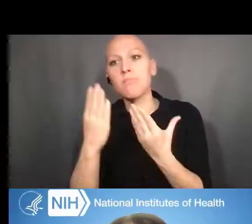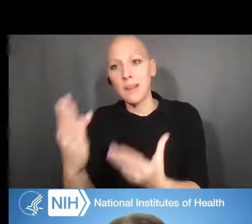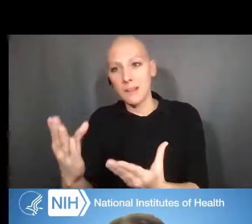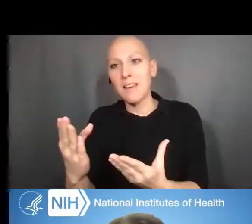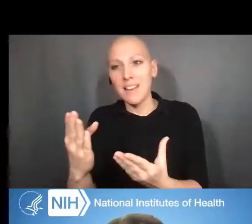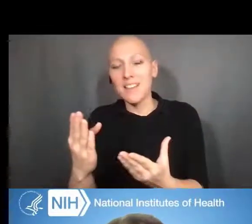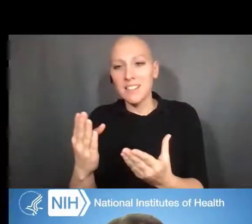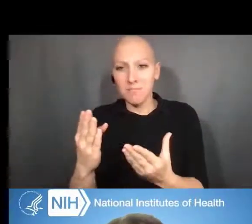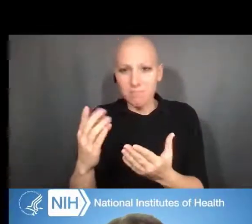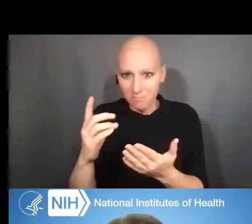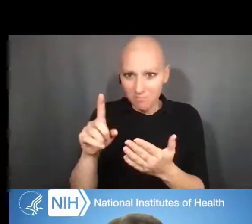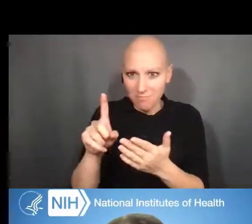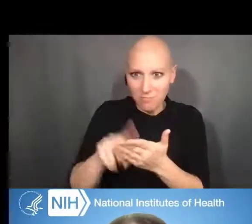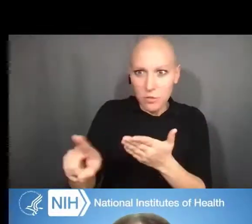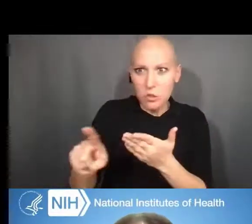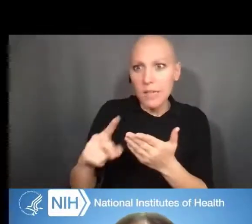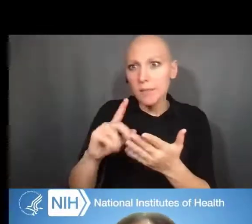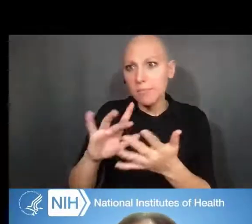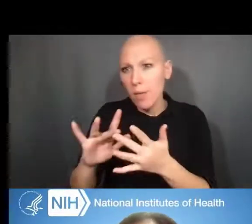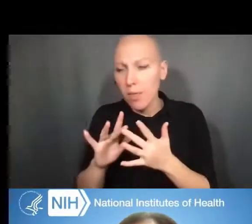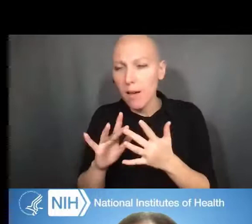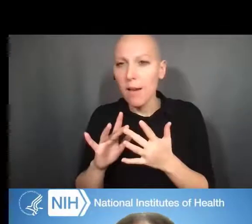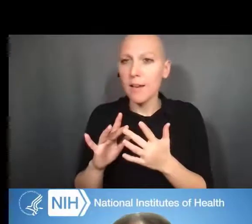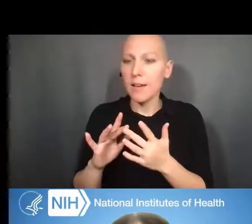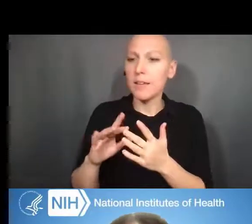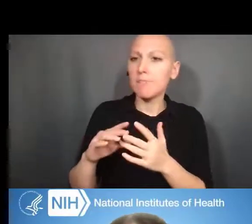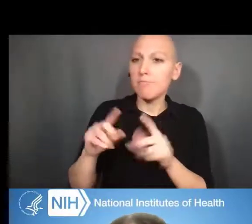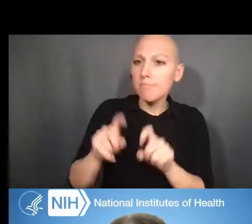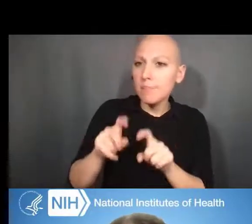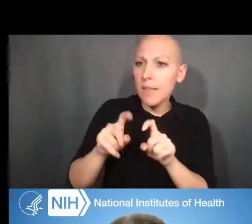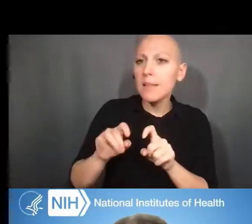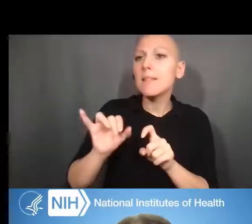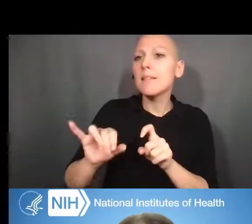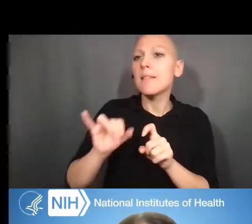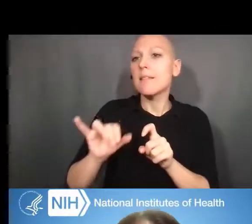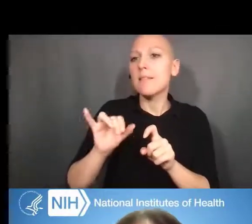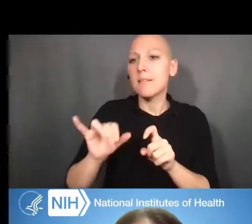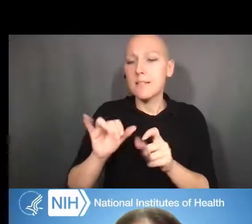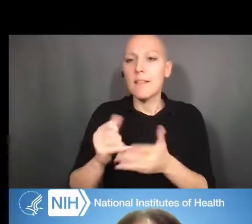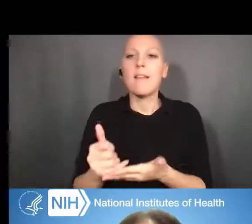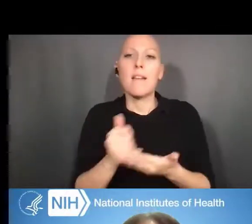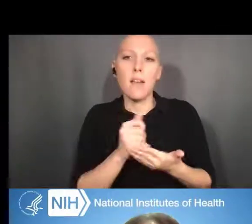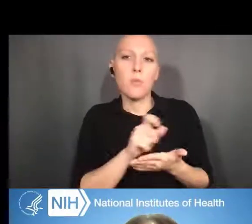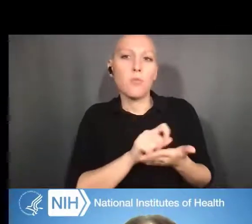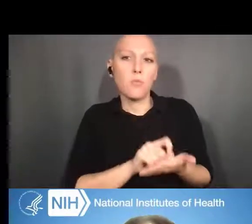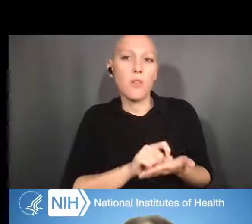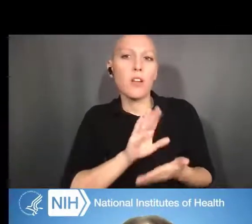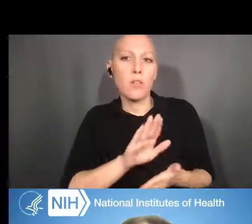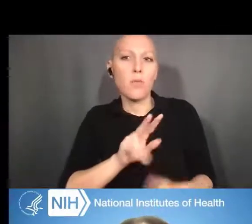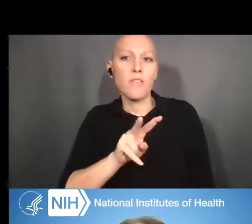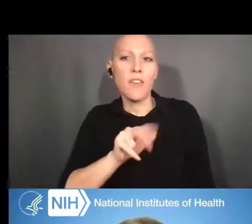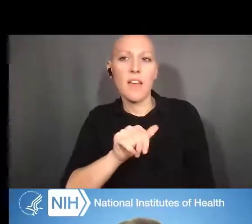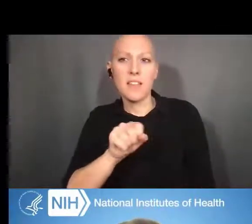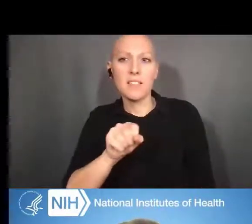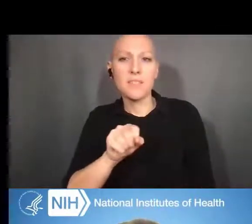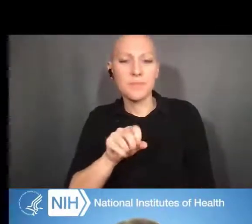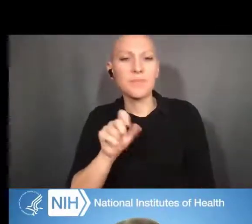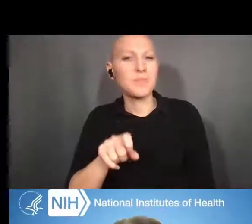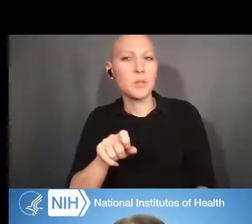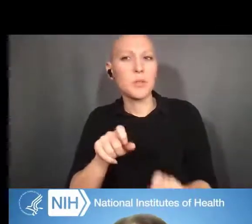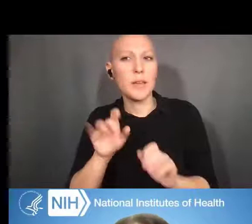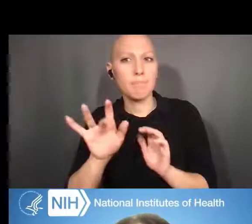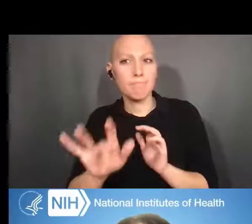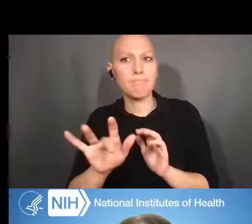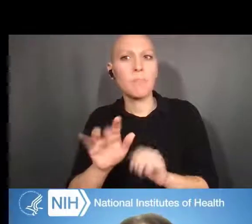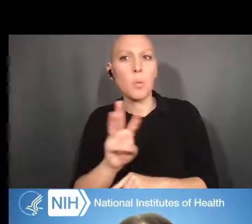deemed unacceptable. And it can be found on the URL shown on the slide. So now that I've completed